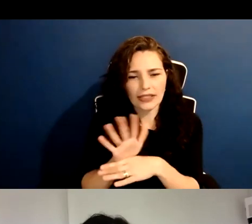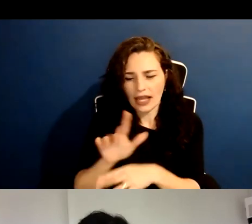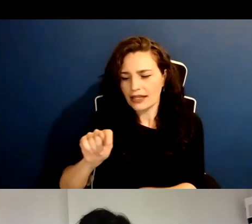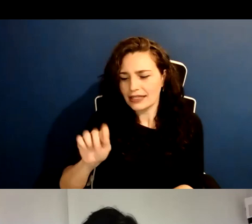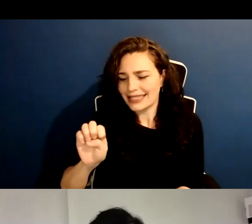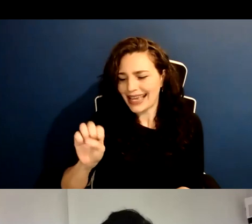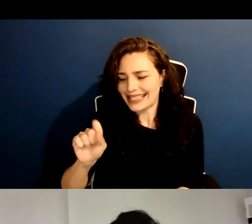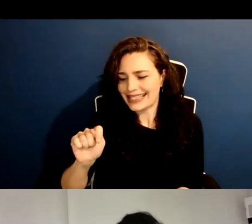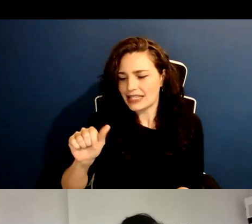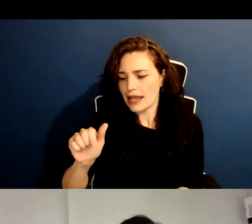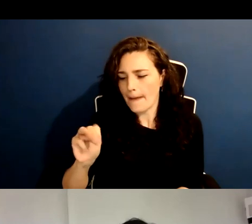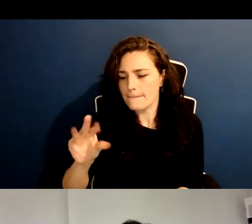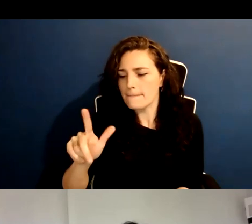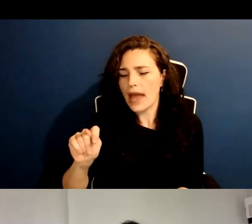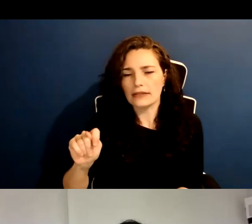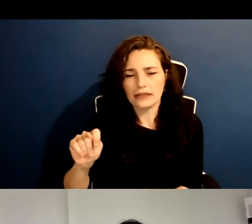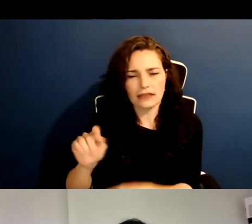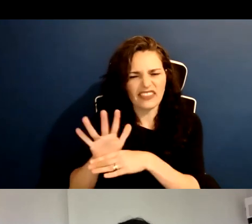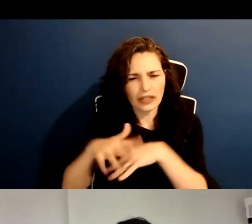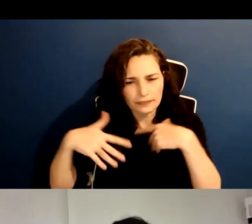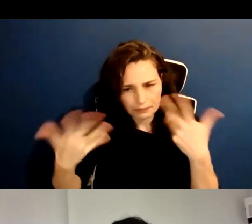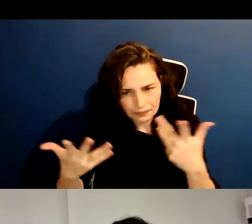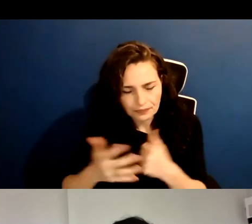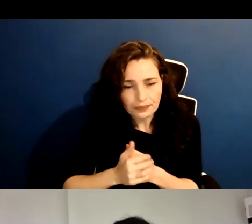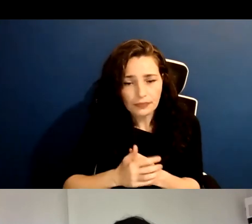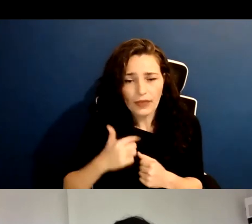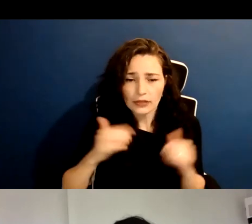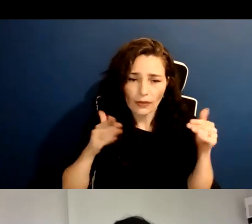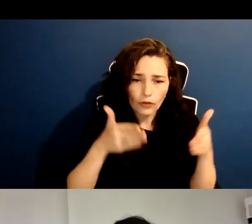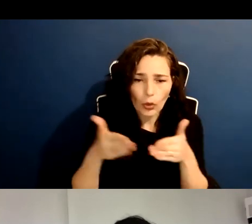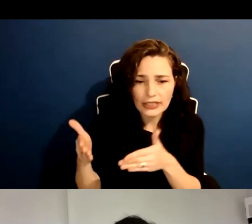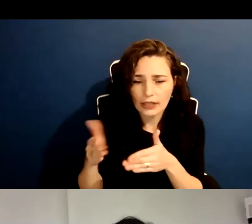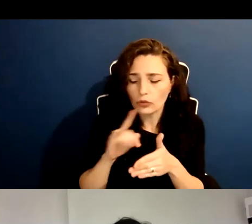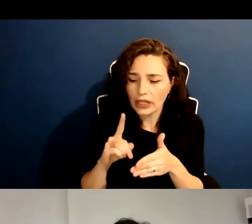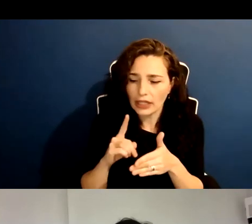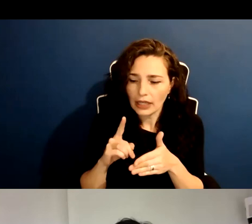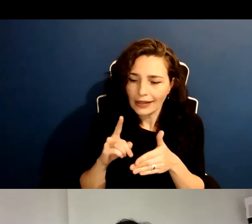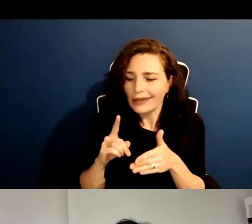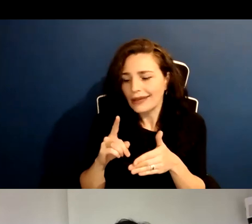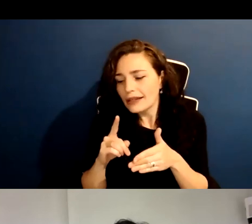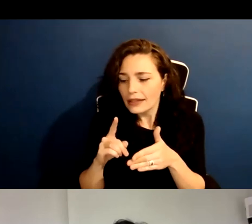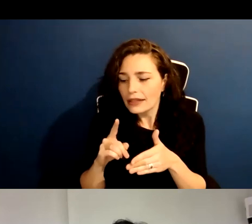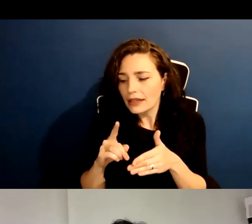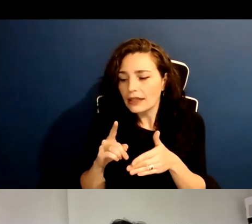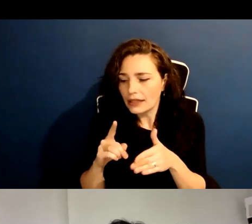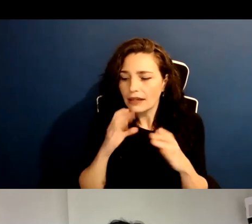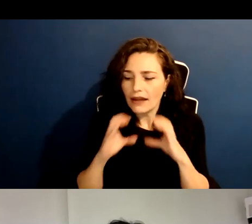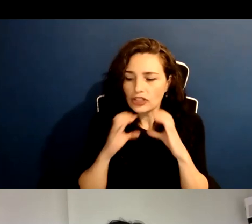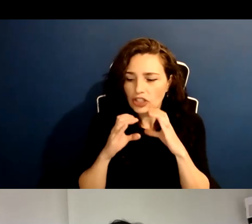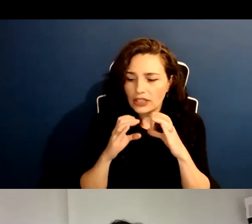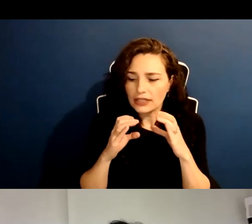film? I'm framing this conversation in parallel with the Documentary Core